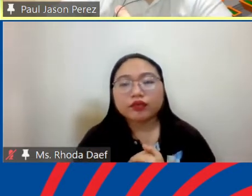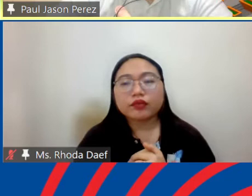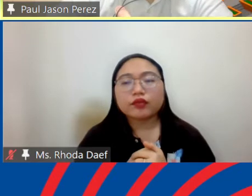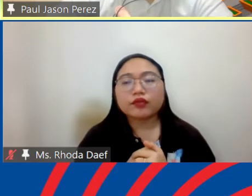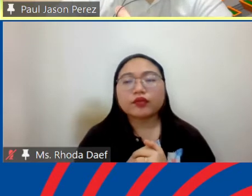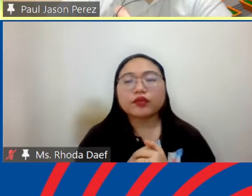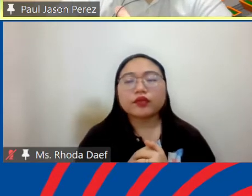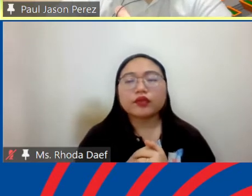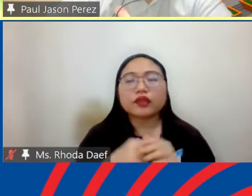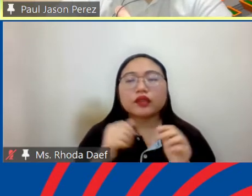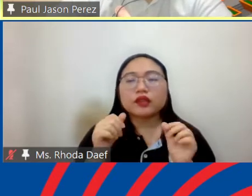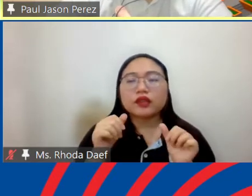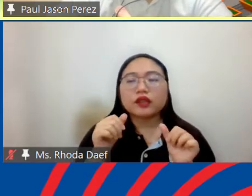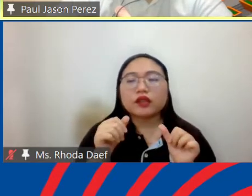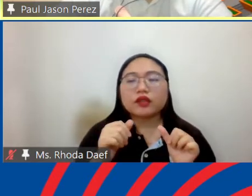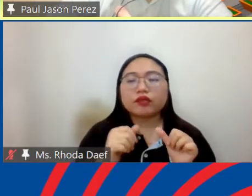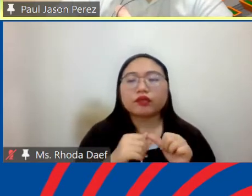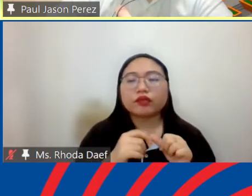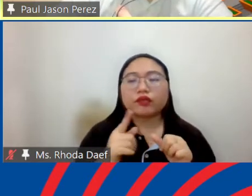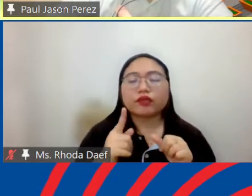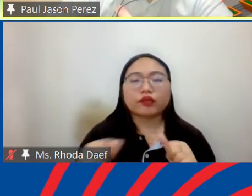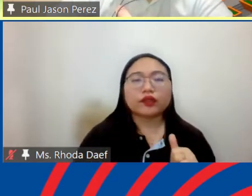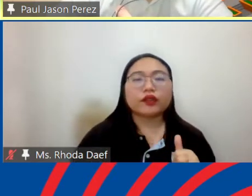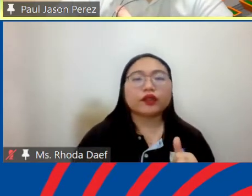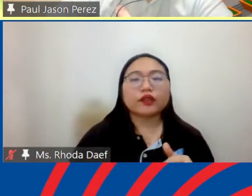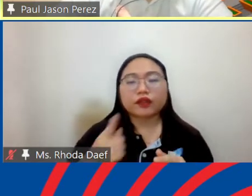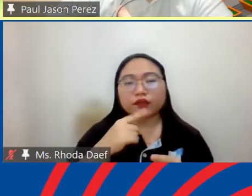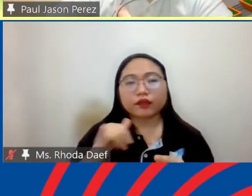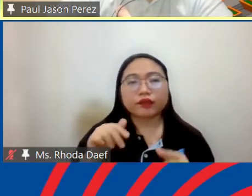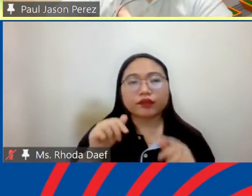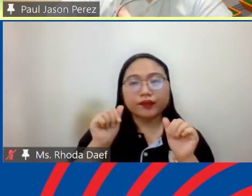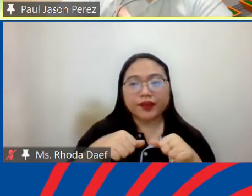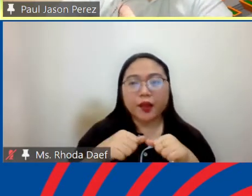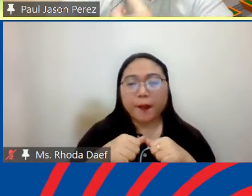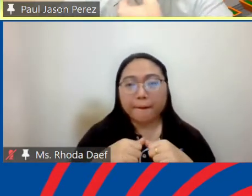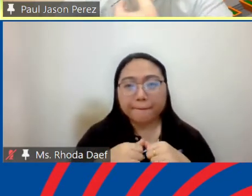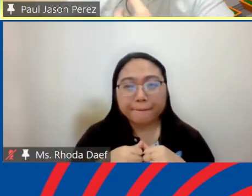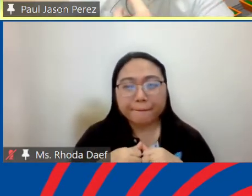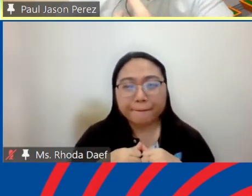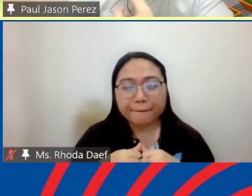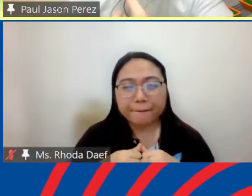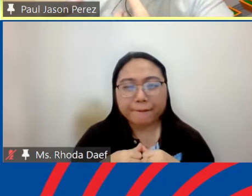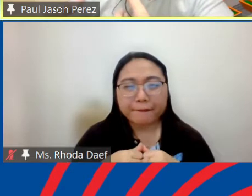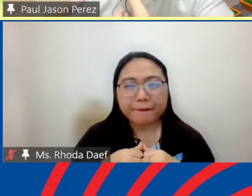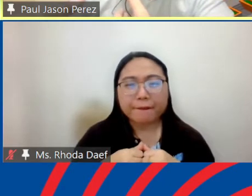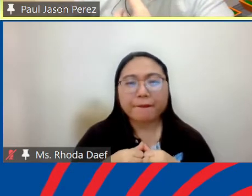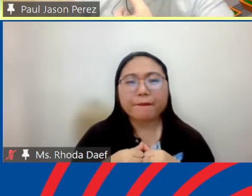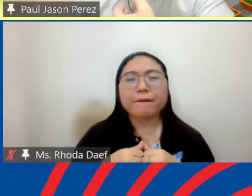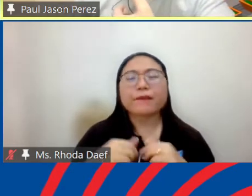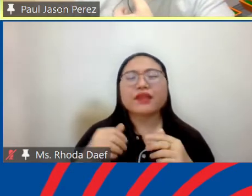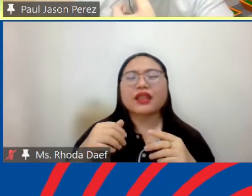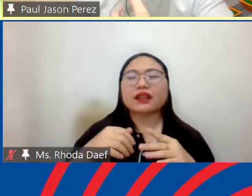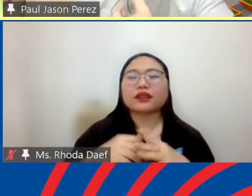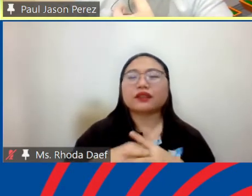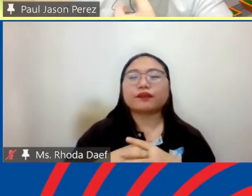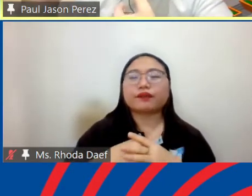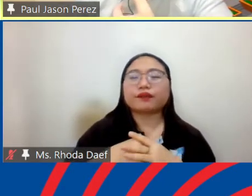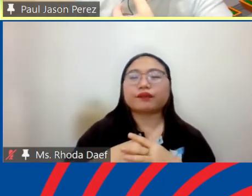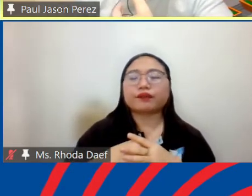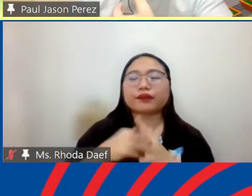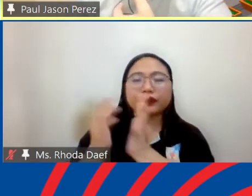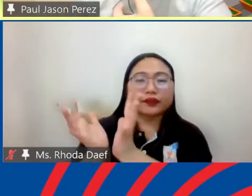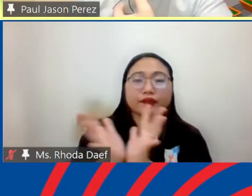but also of the librarians and the information professionals. So it brings together this community